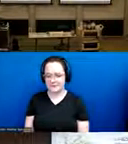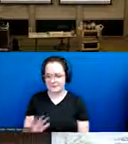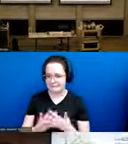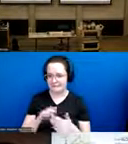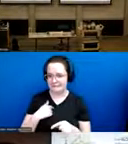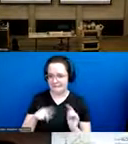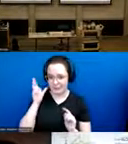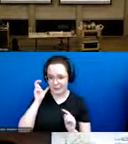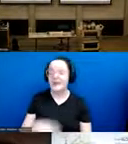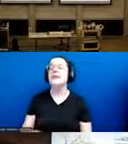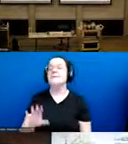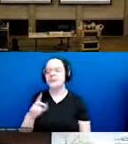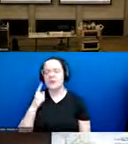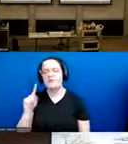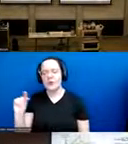teleportation, right? You need two